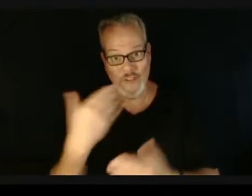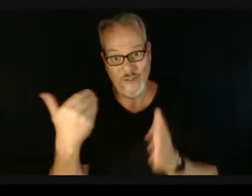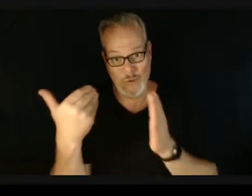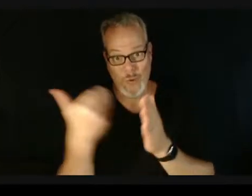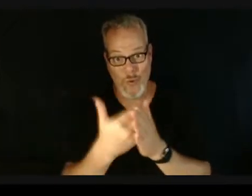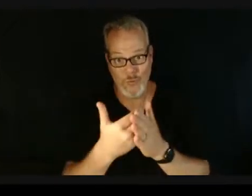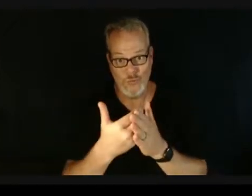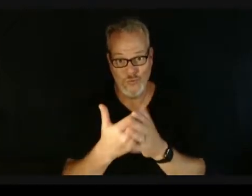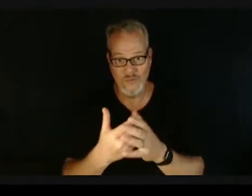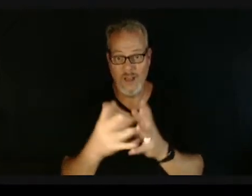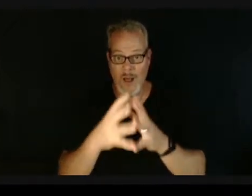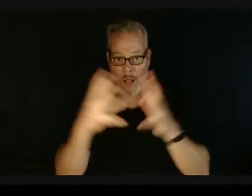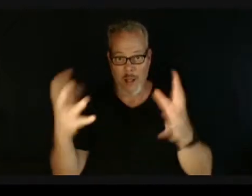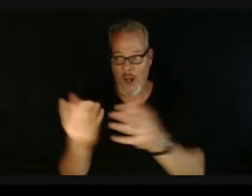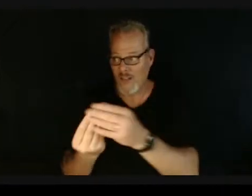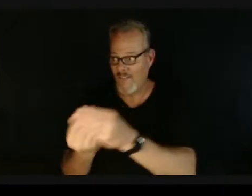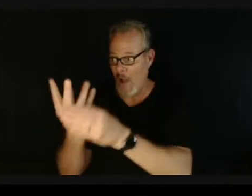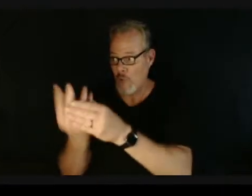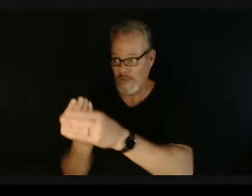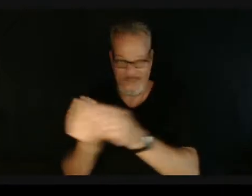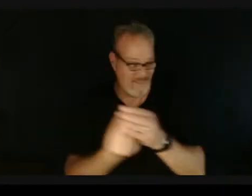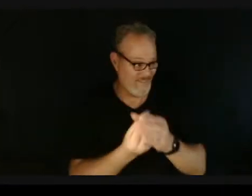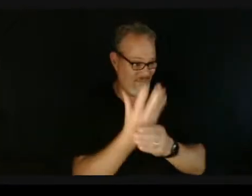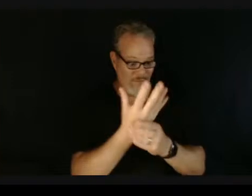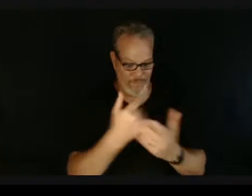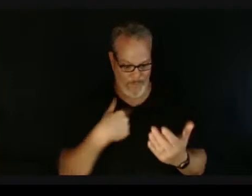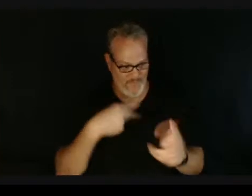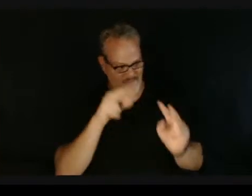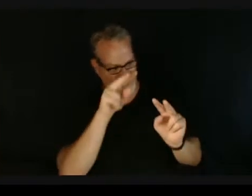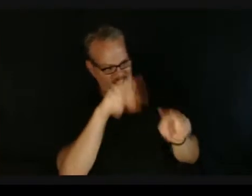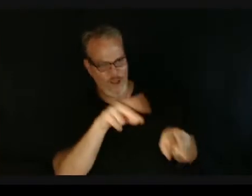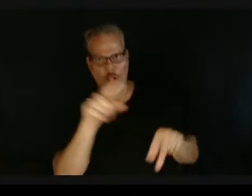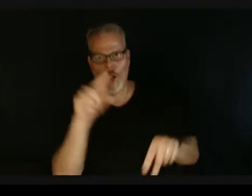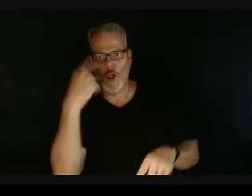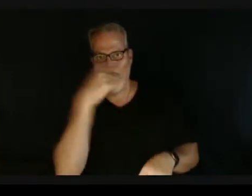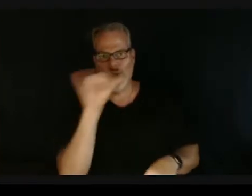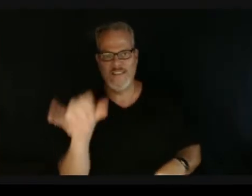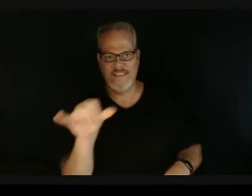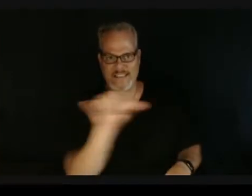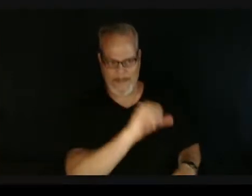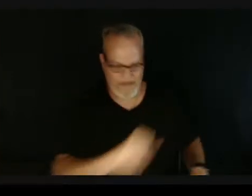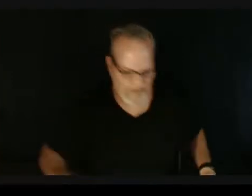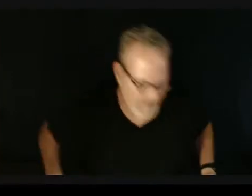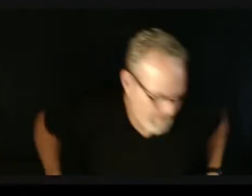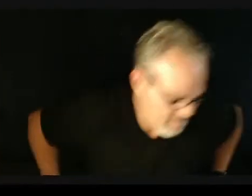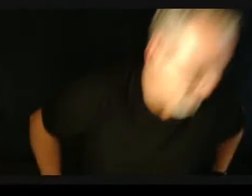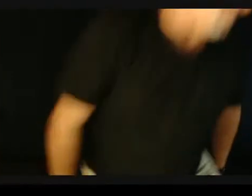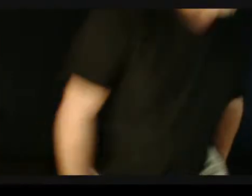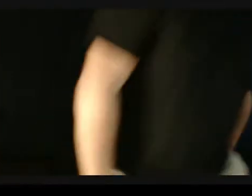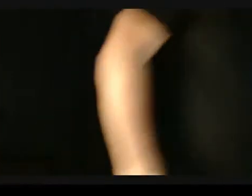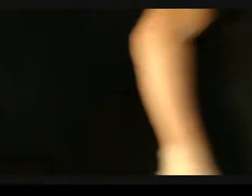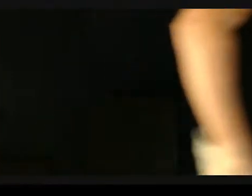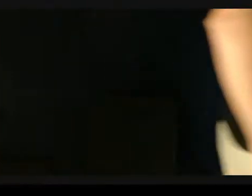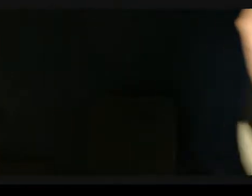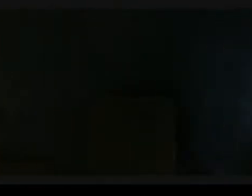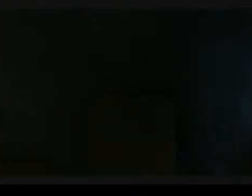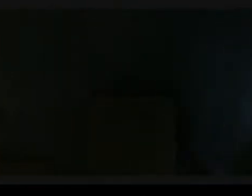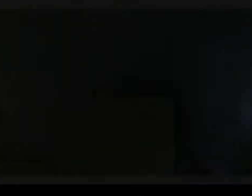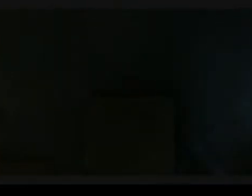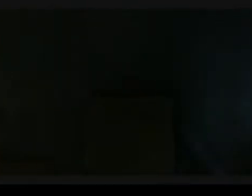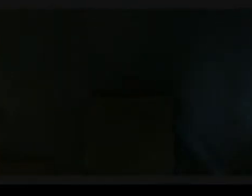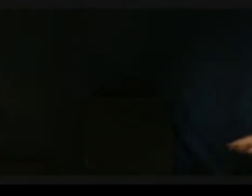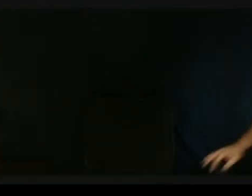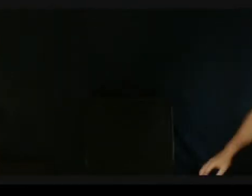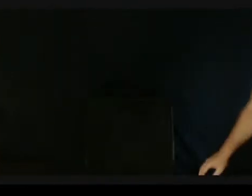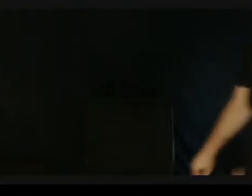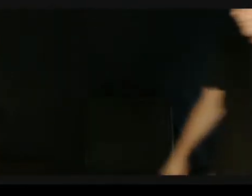fountains from this angle look about the same height as what we saw in episode 15. So maybe, right, and